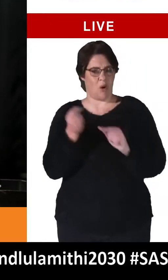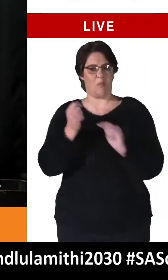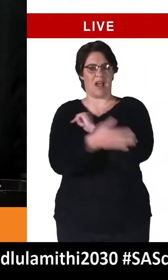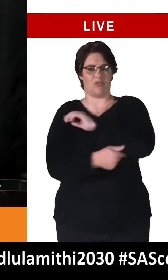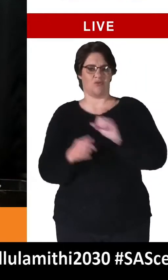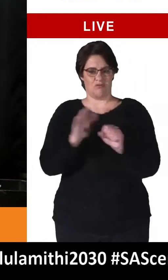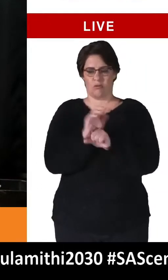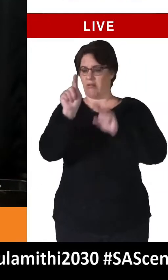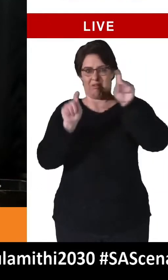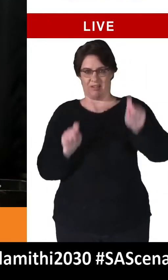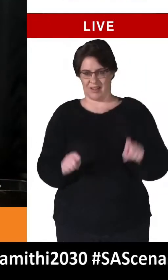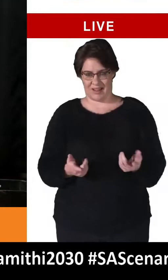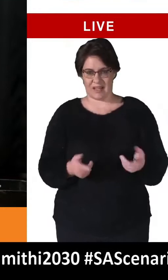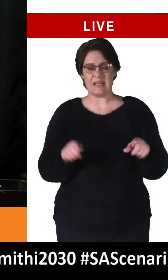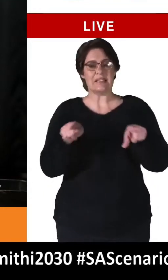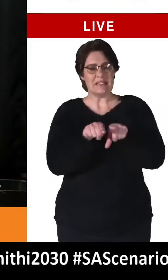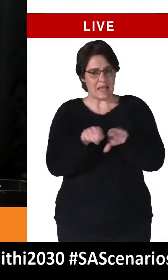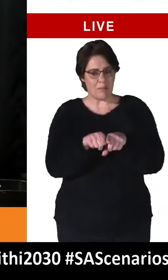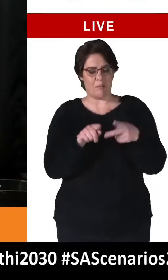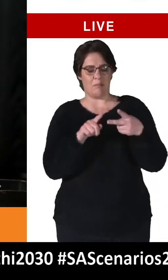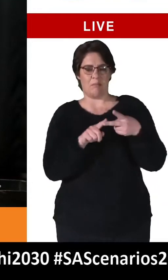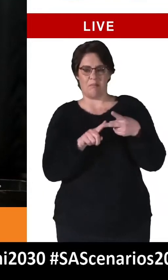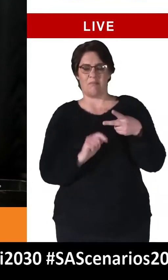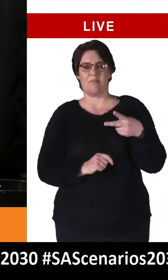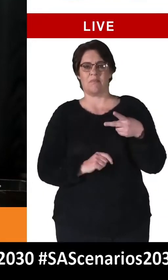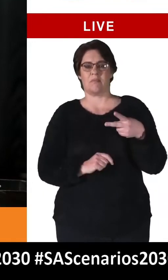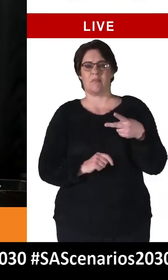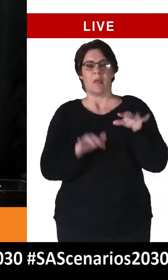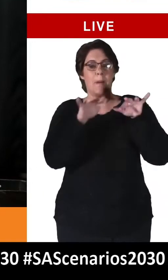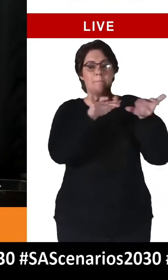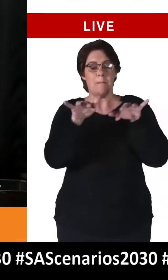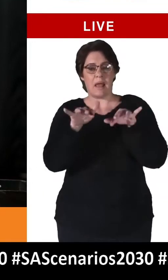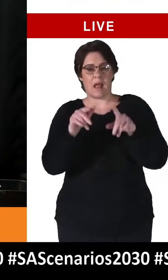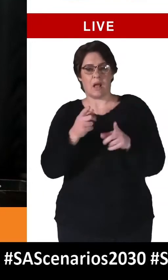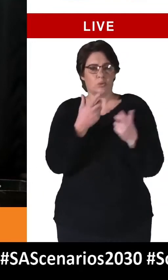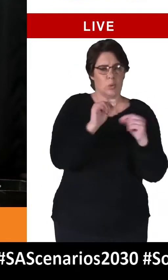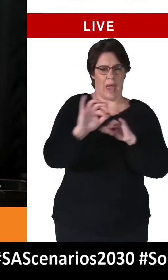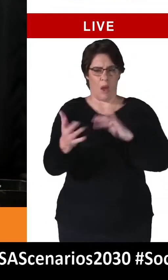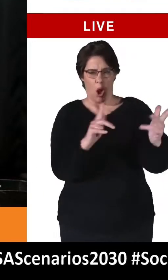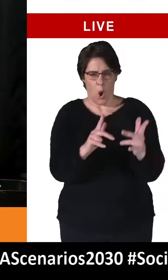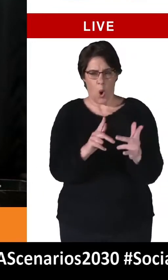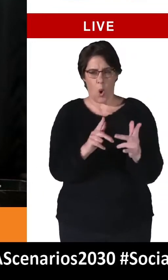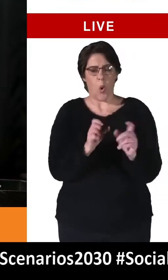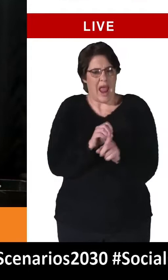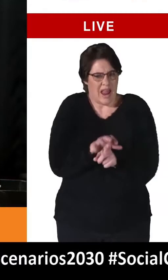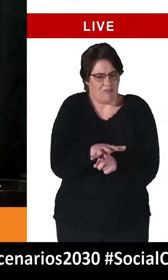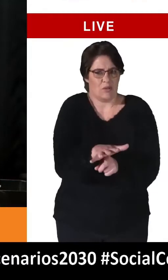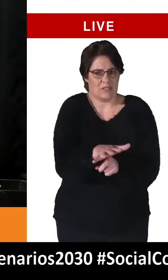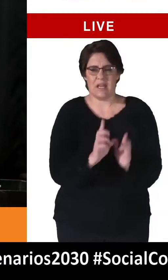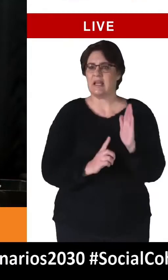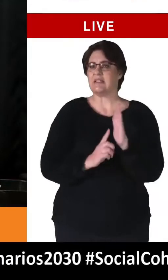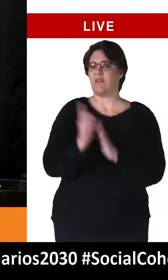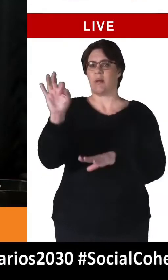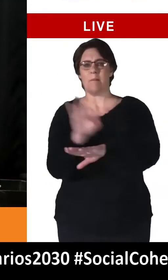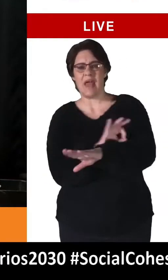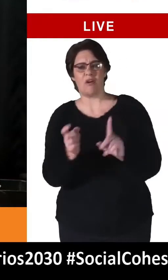country, as well as the influence we've had on public discourse, the development planning of